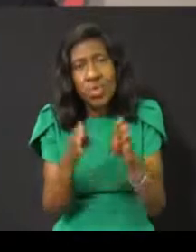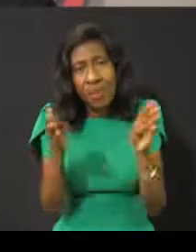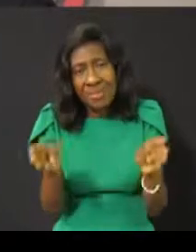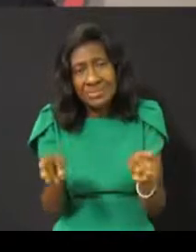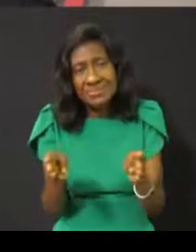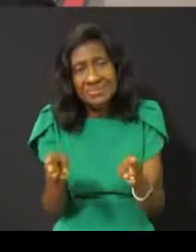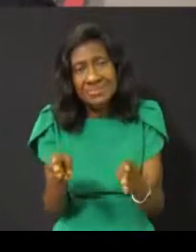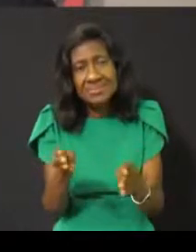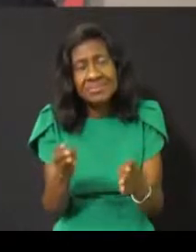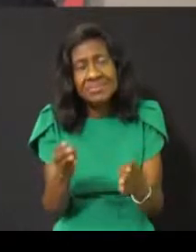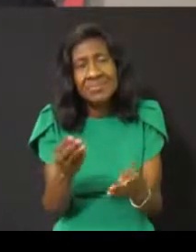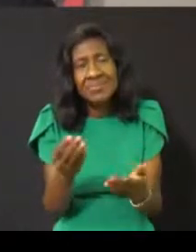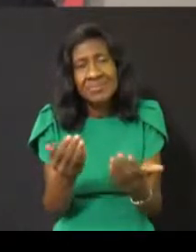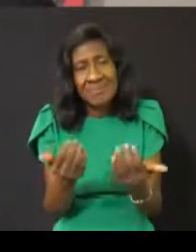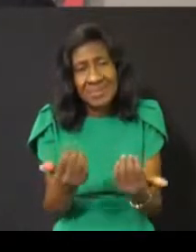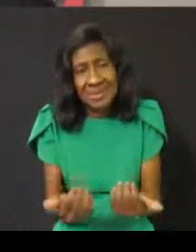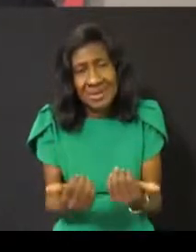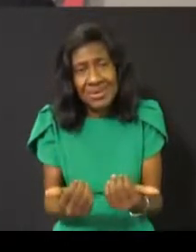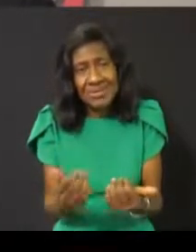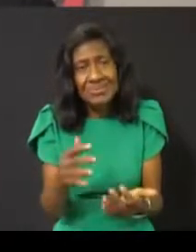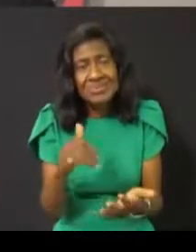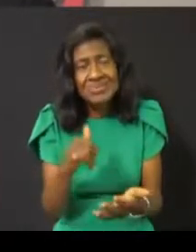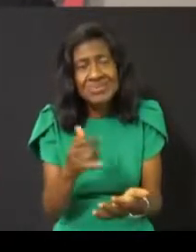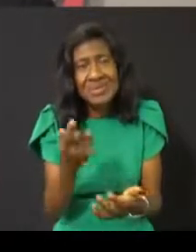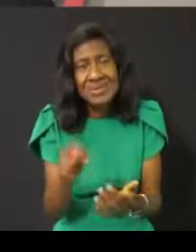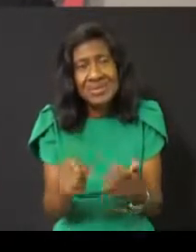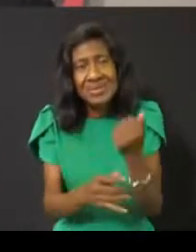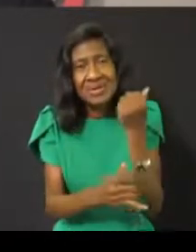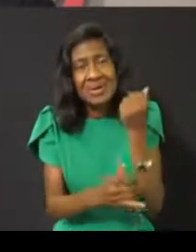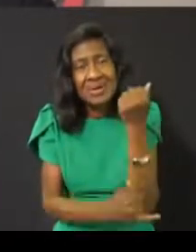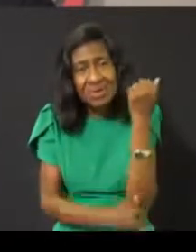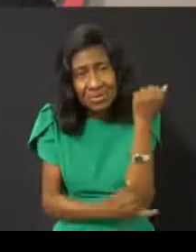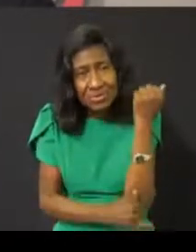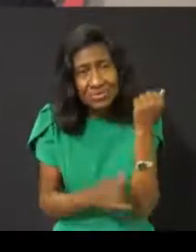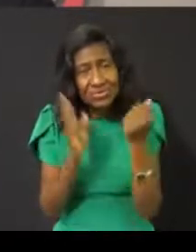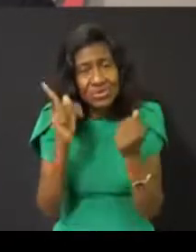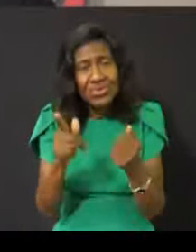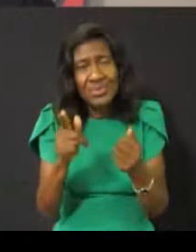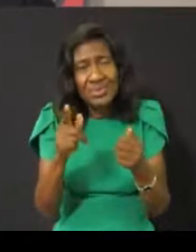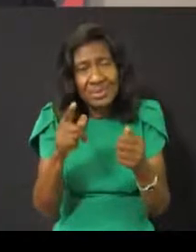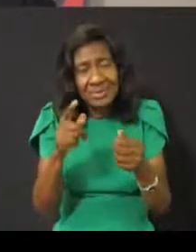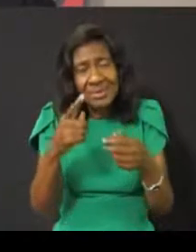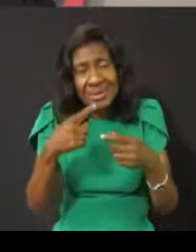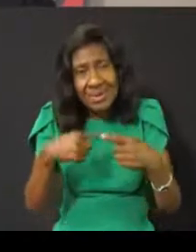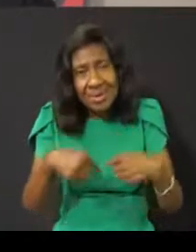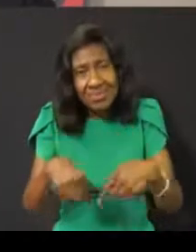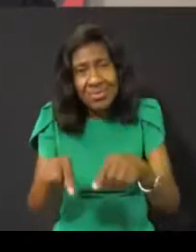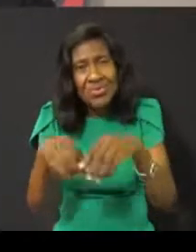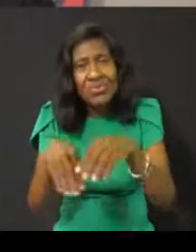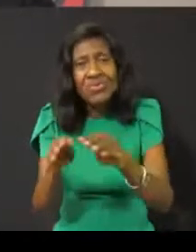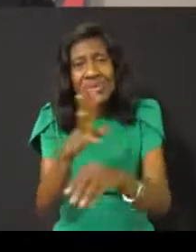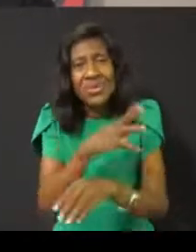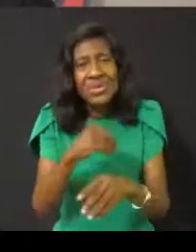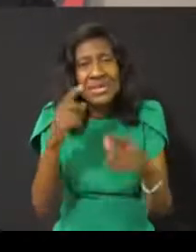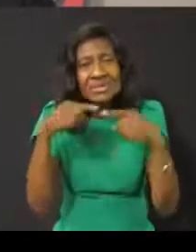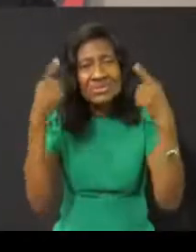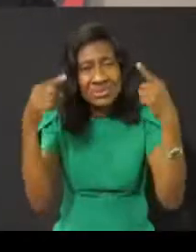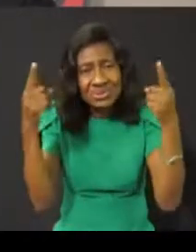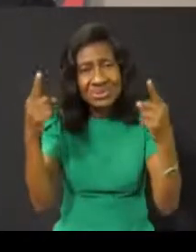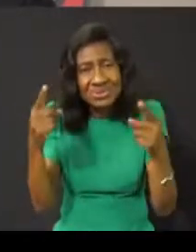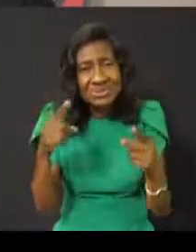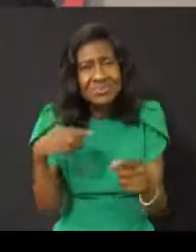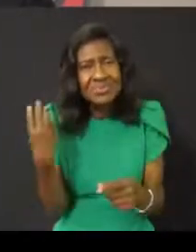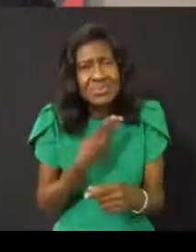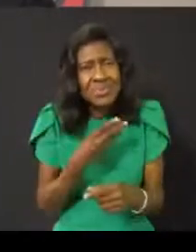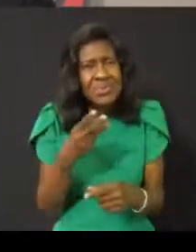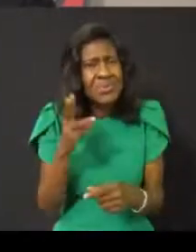This is the moment that the country will go forward and succeed We've all heard the comments